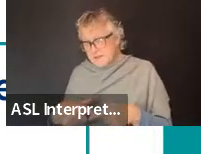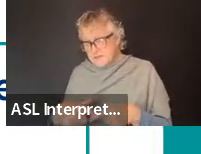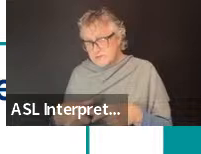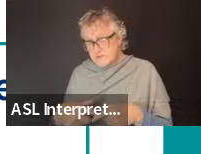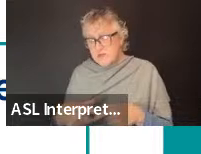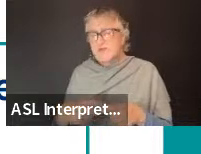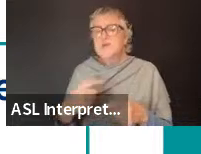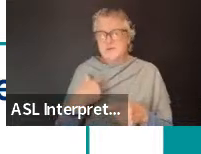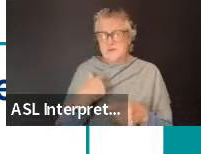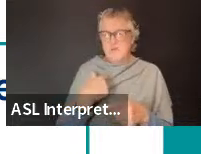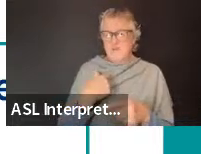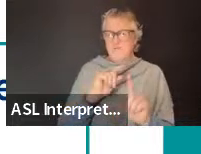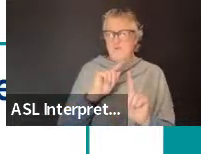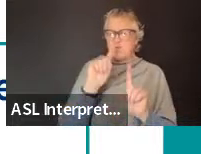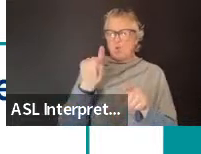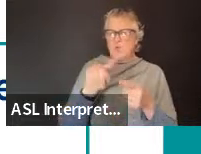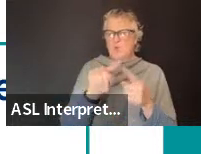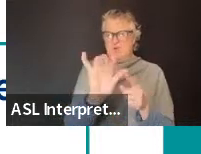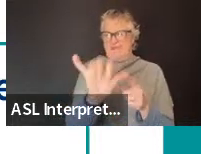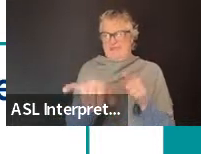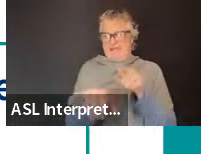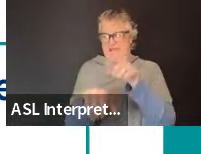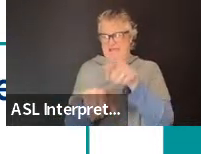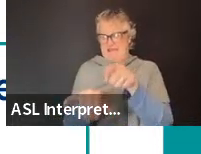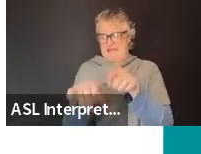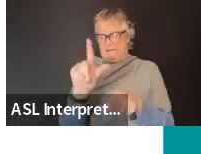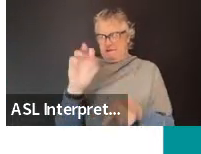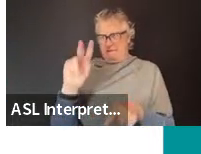that link. Next slide.